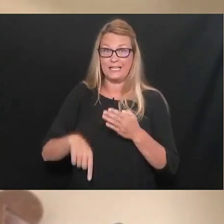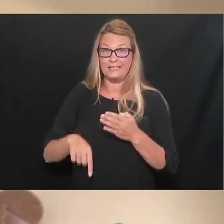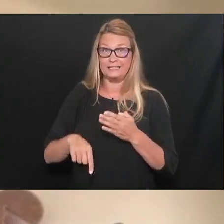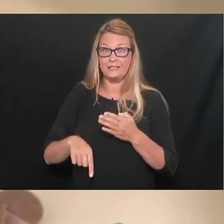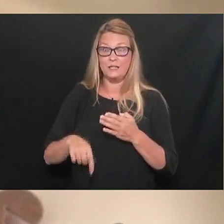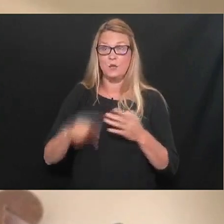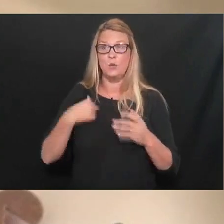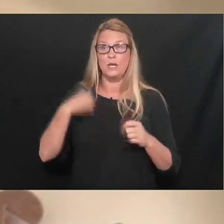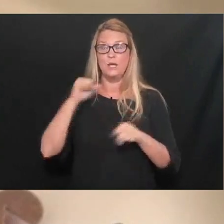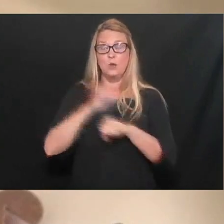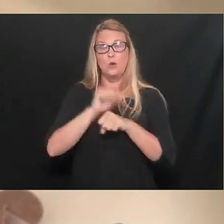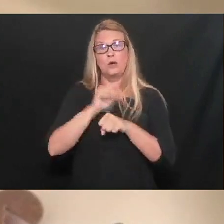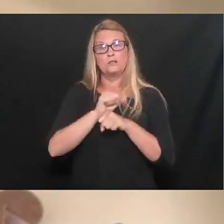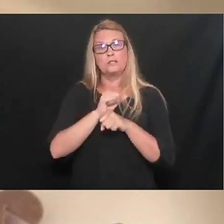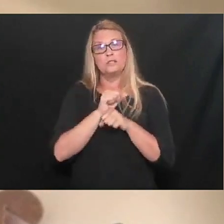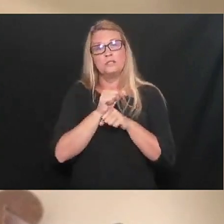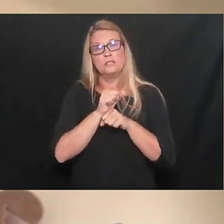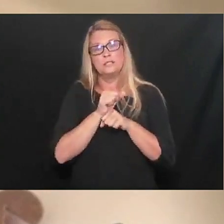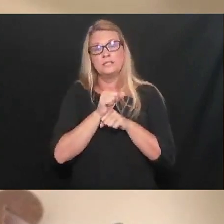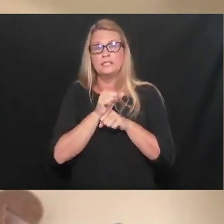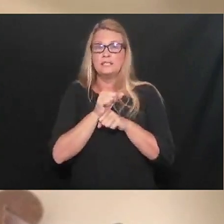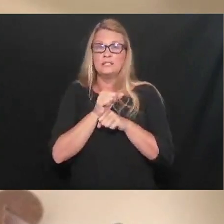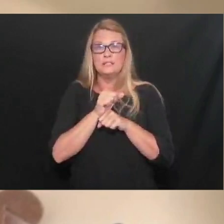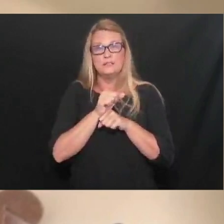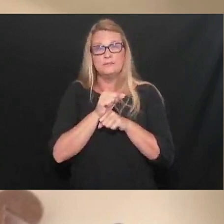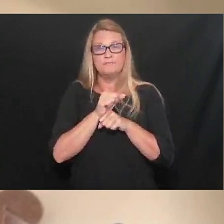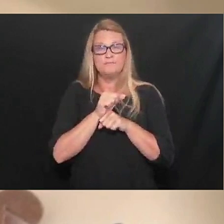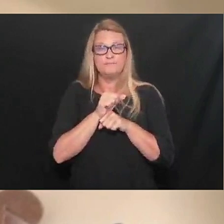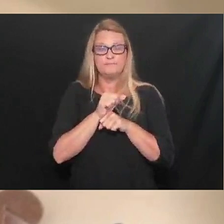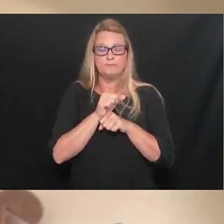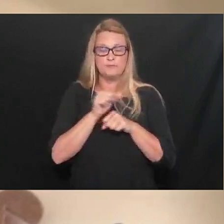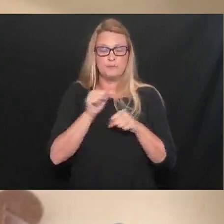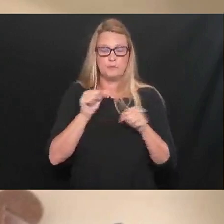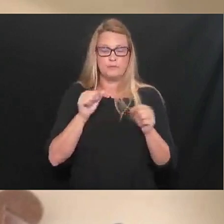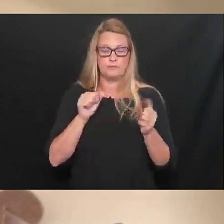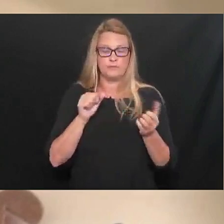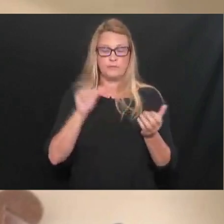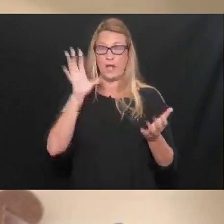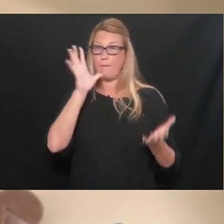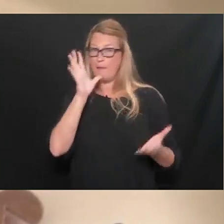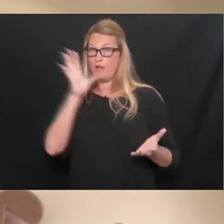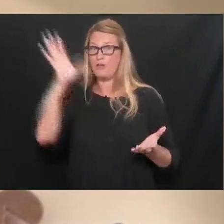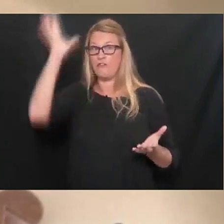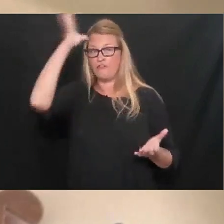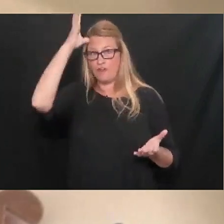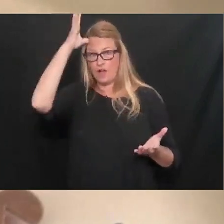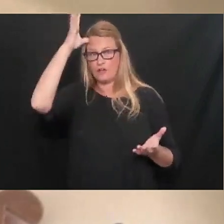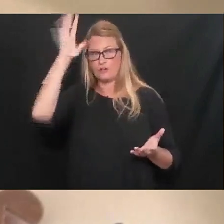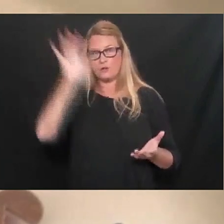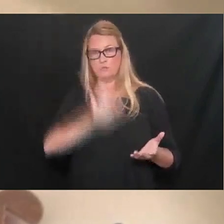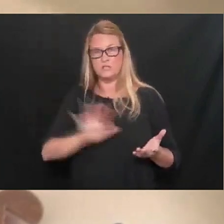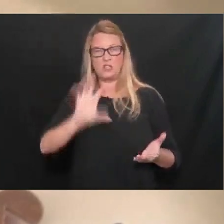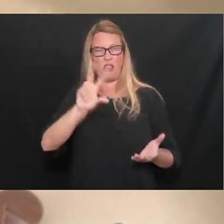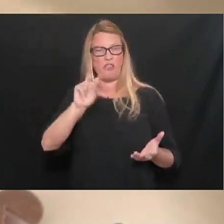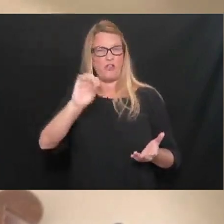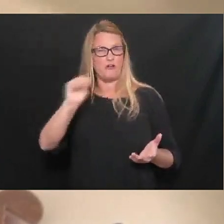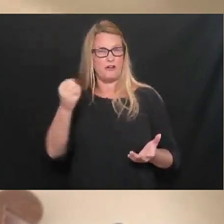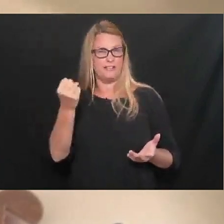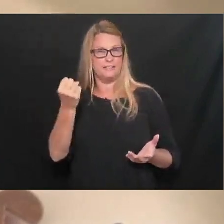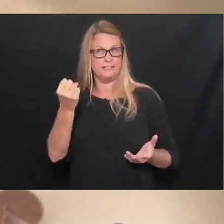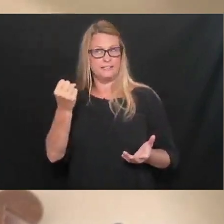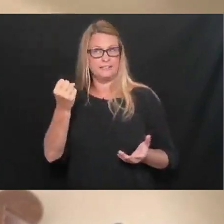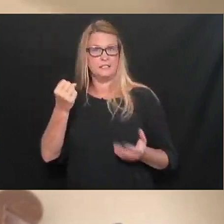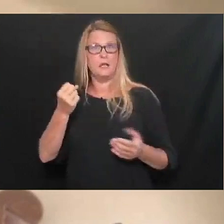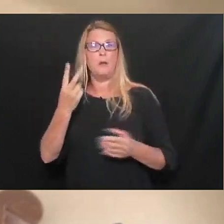we worked with and understood about a family, mother and father, both in their mid-30s in the hospital, mother